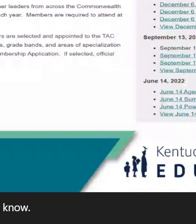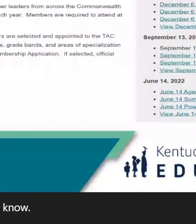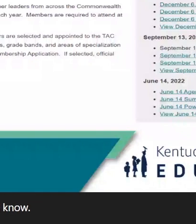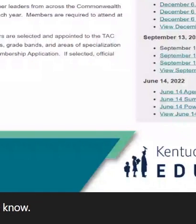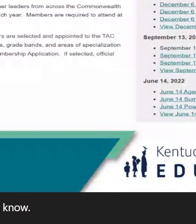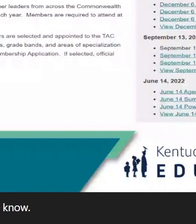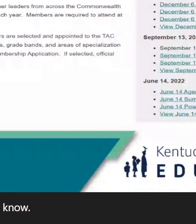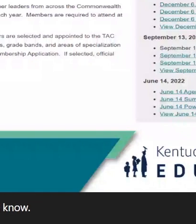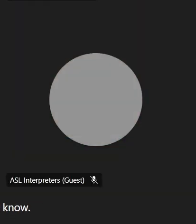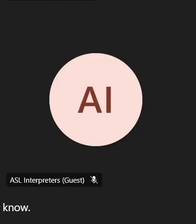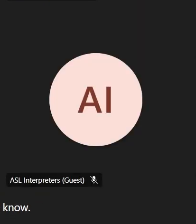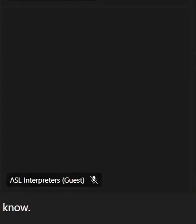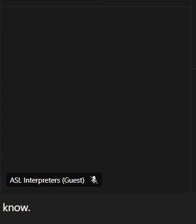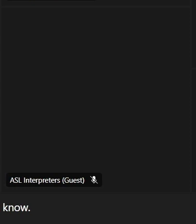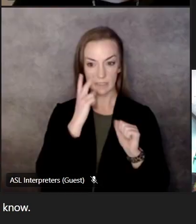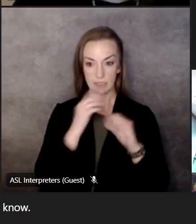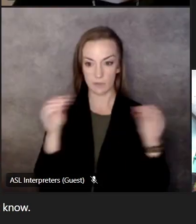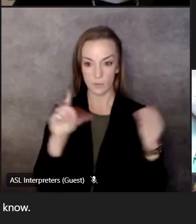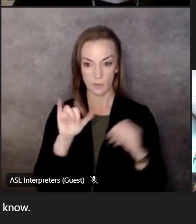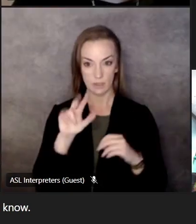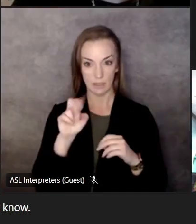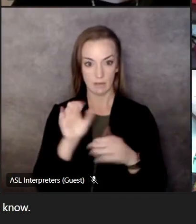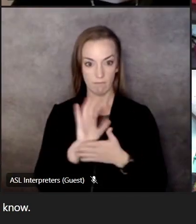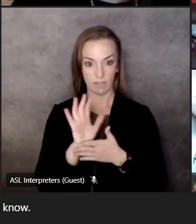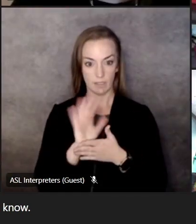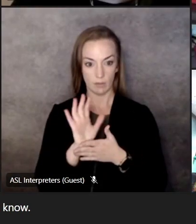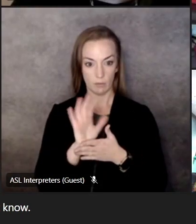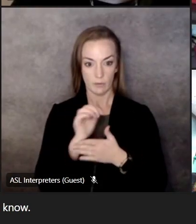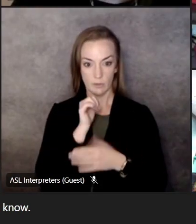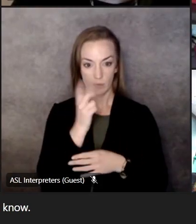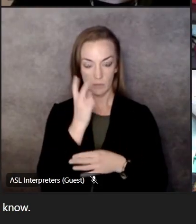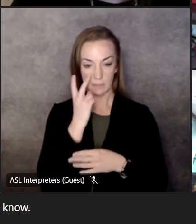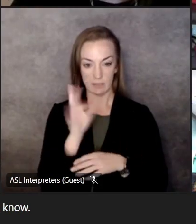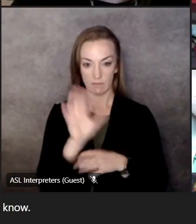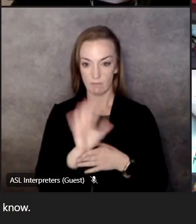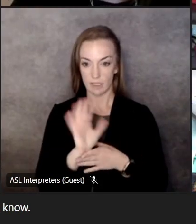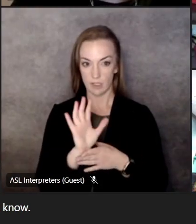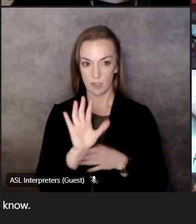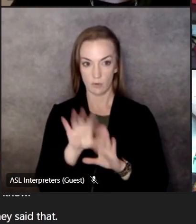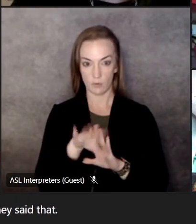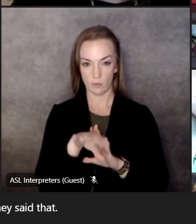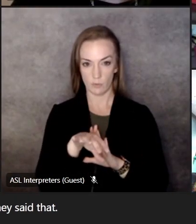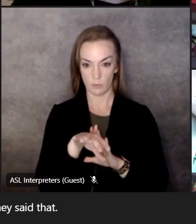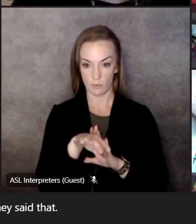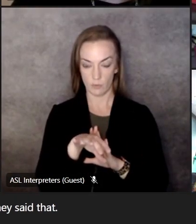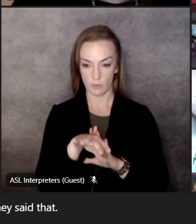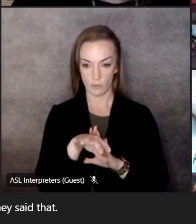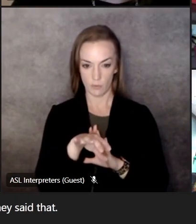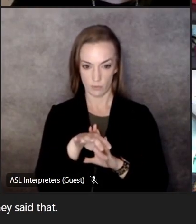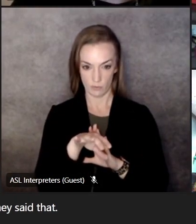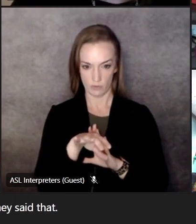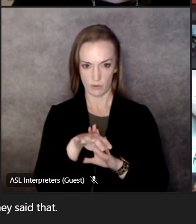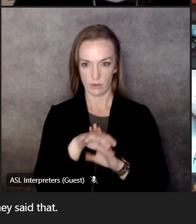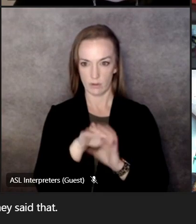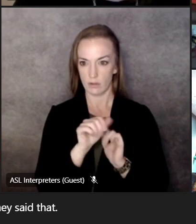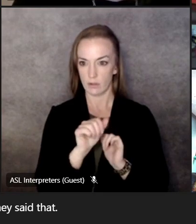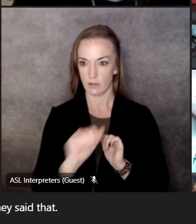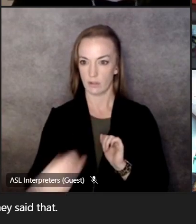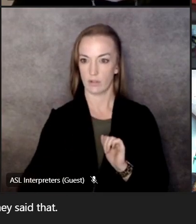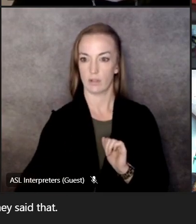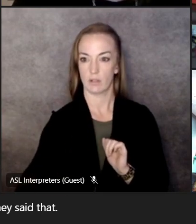It's in the chat. Someone Okay. can't see the live